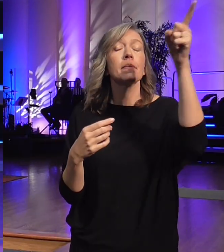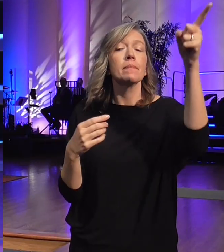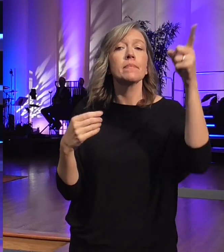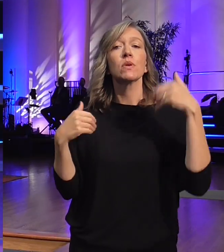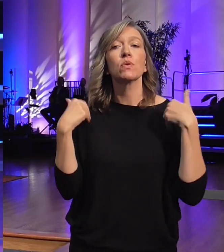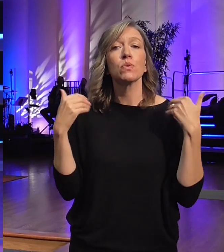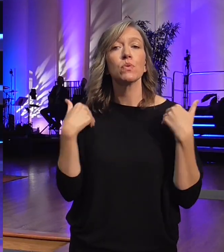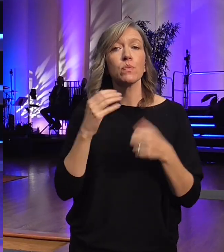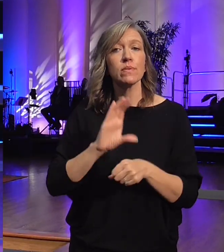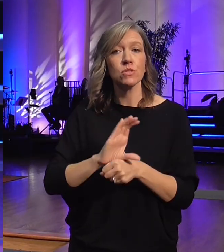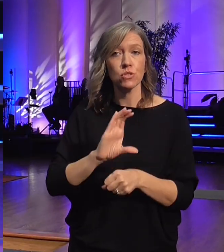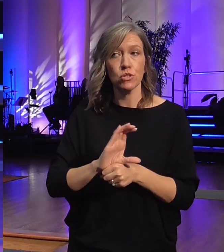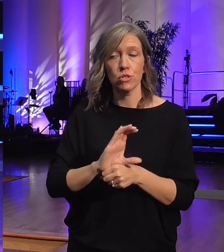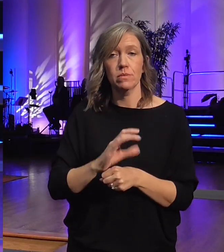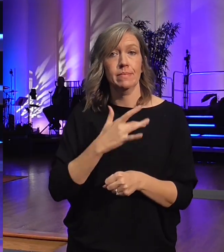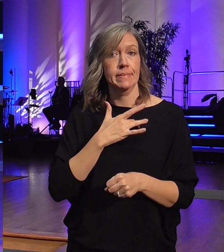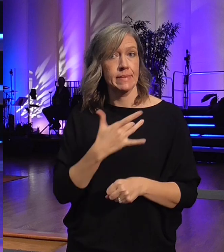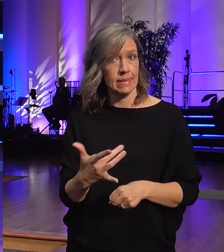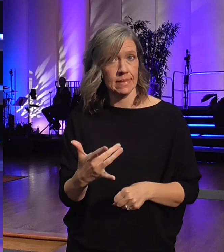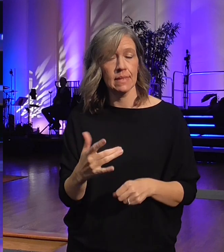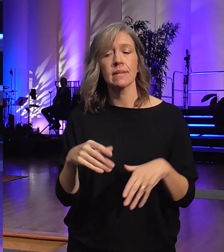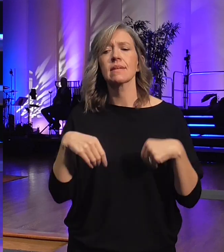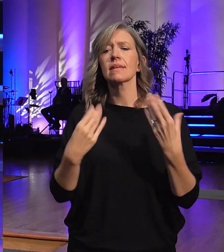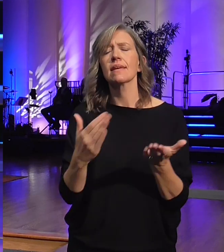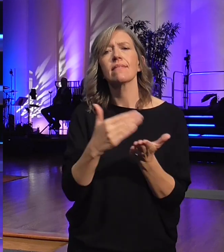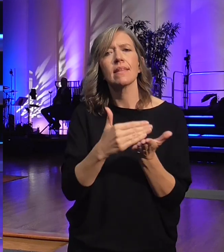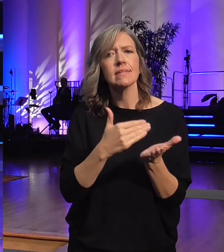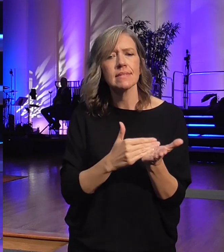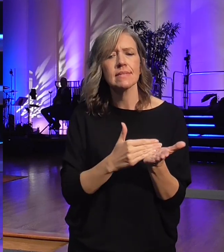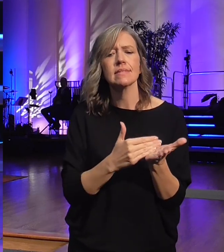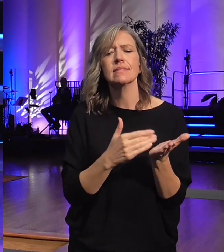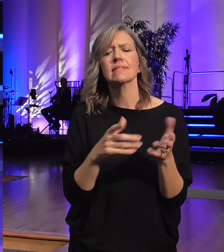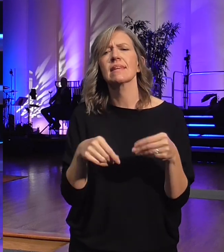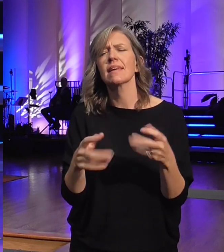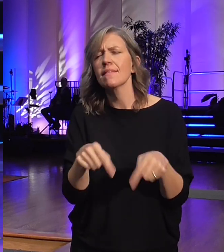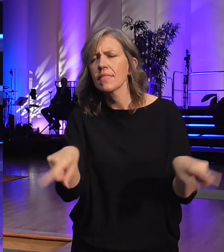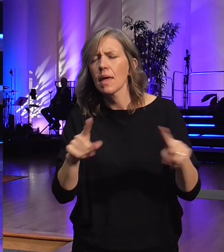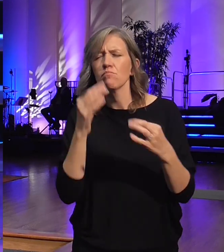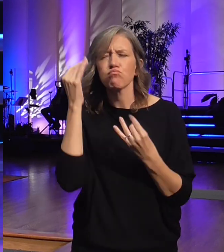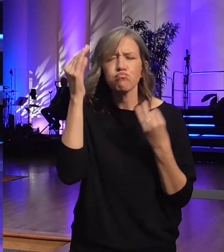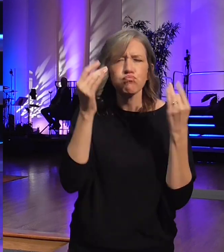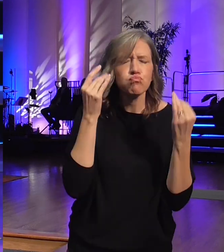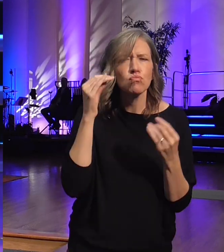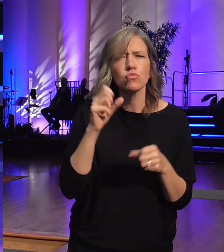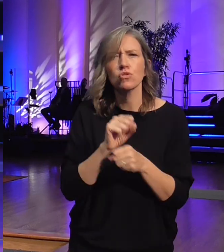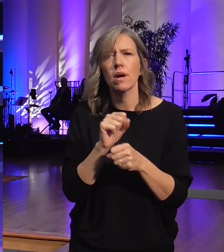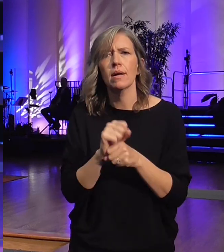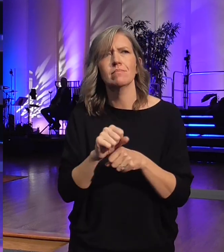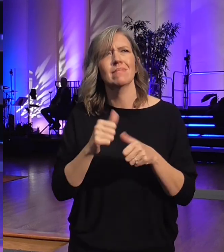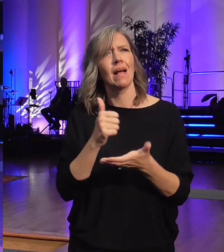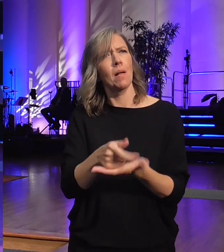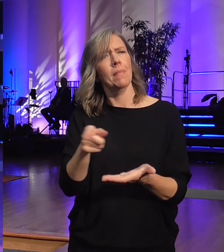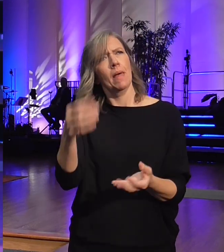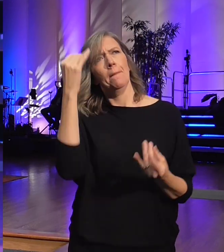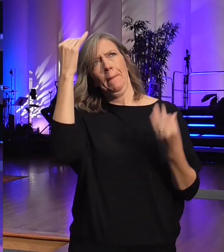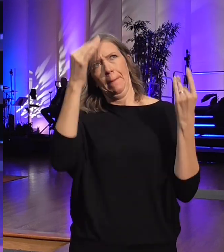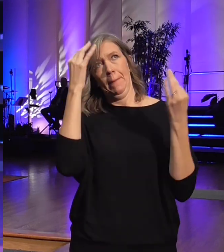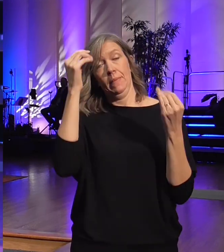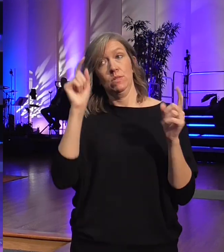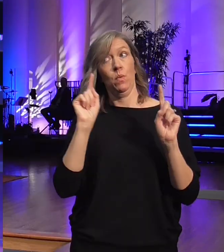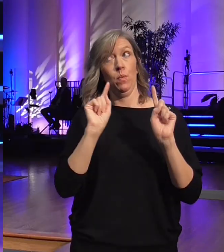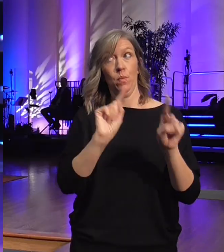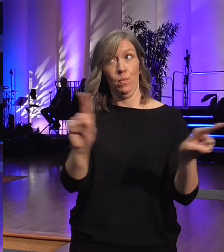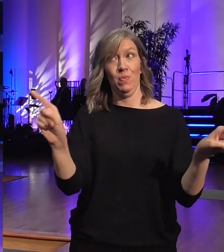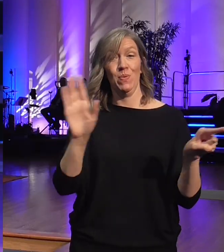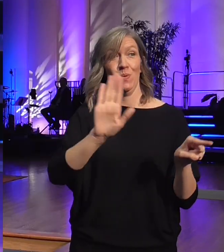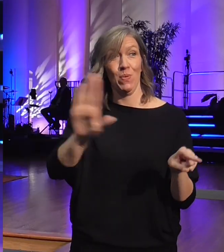Church, when we do our lessons, we frequently give the kids a thinking job, something to kind of get their juices flowing. So this is your thinking job